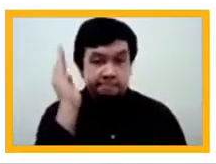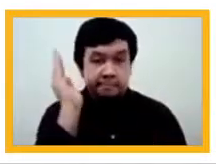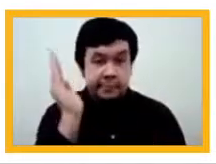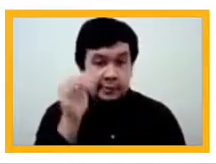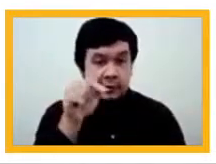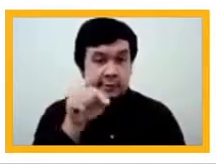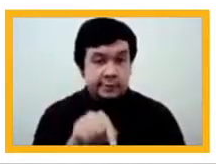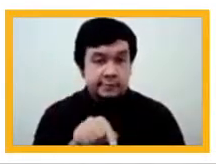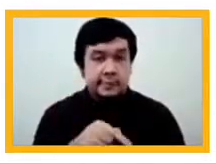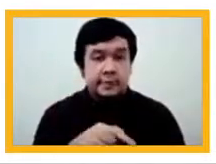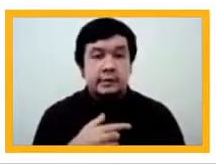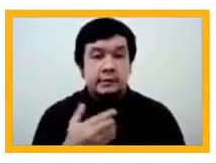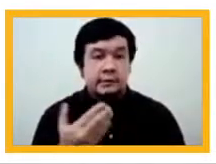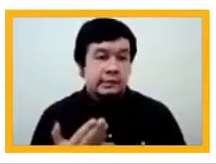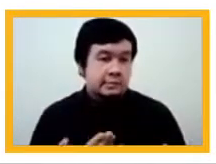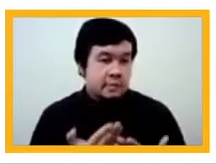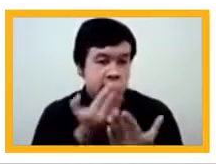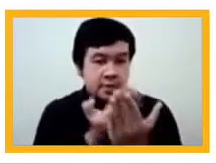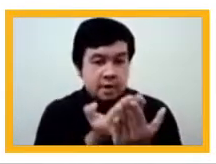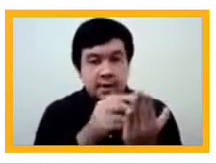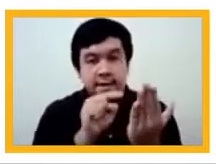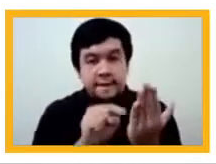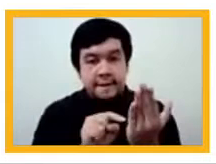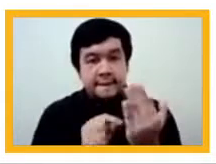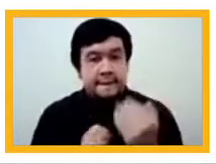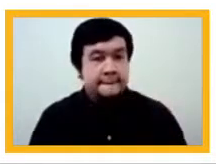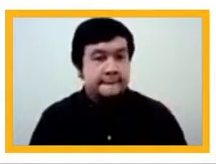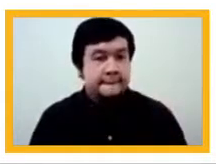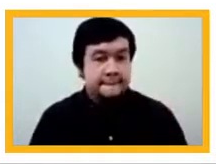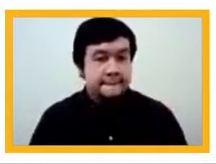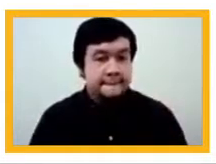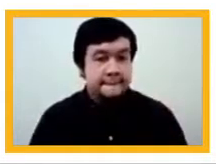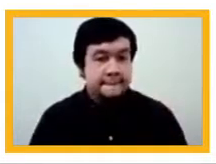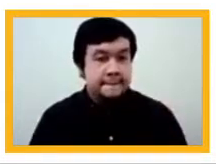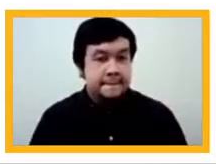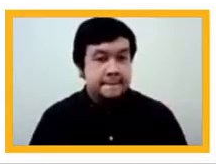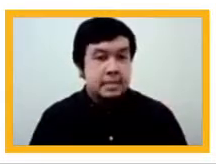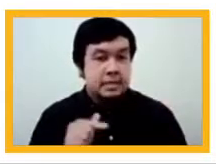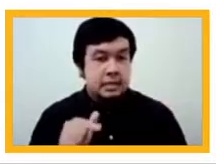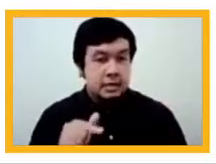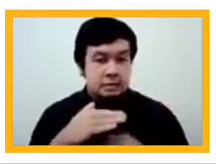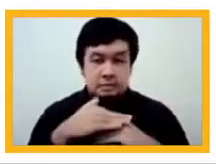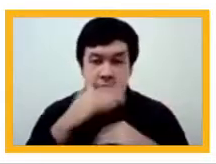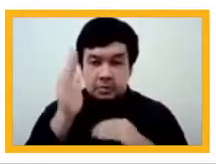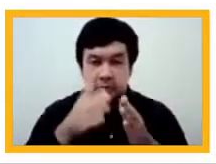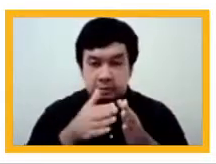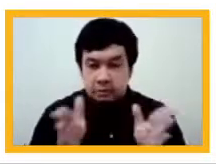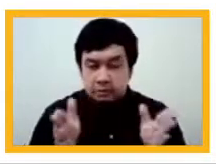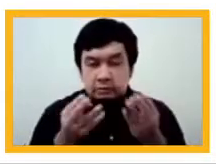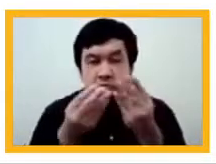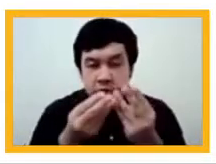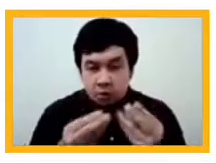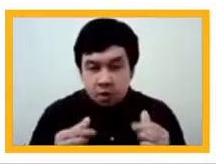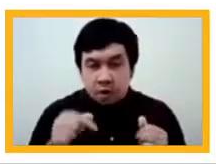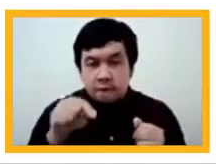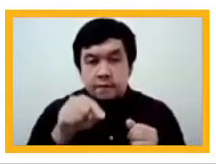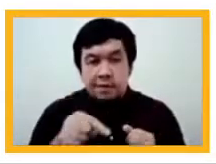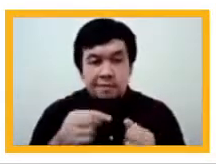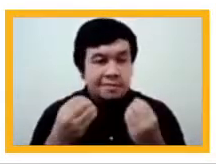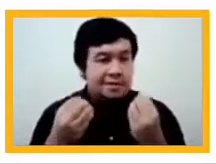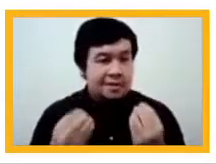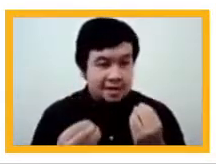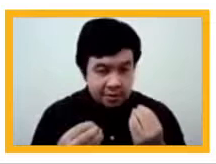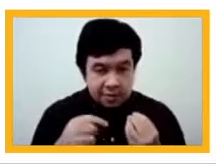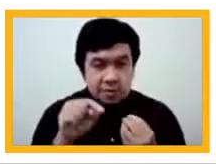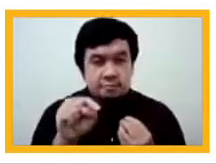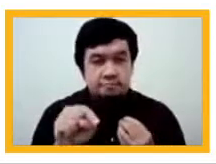propose a seemingly more general solution to this free riding problem or